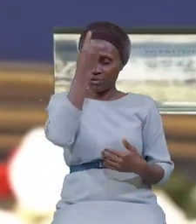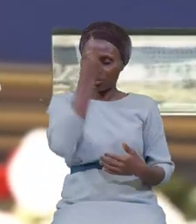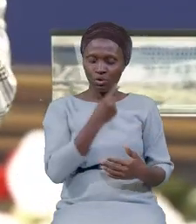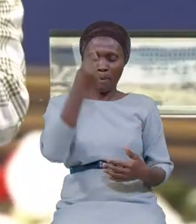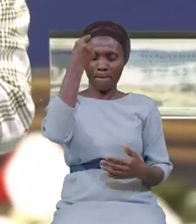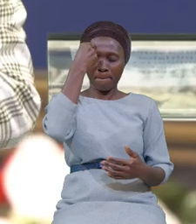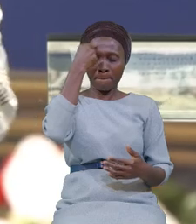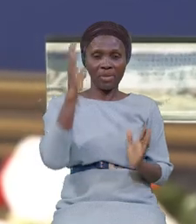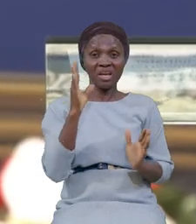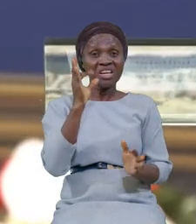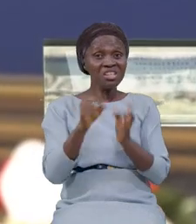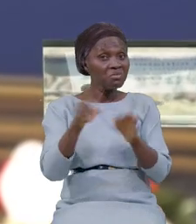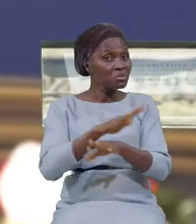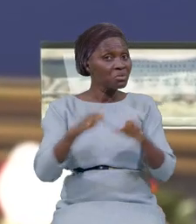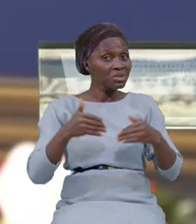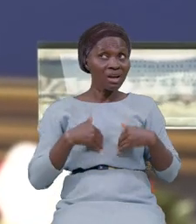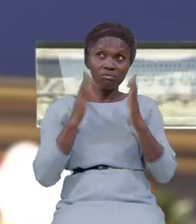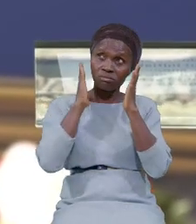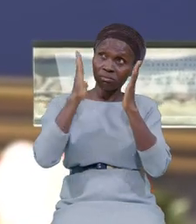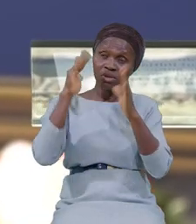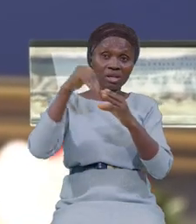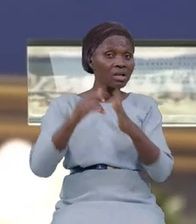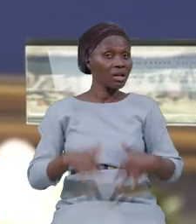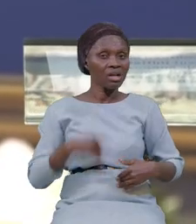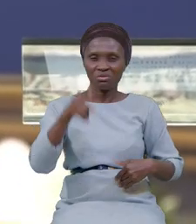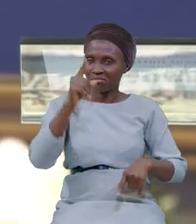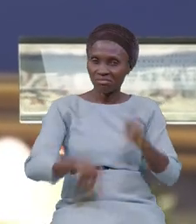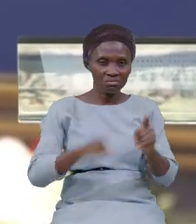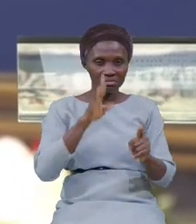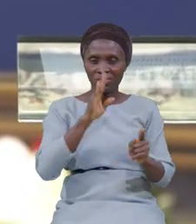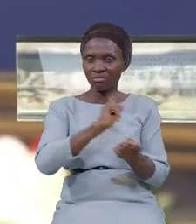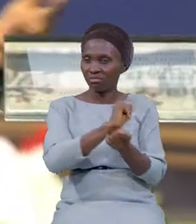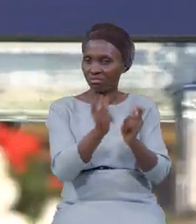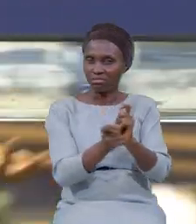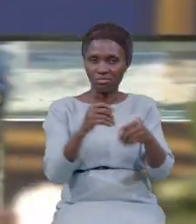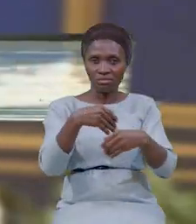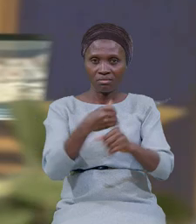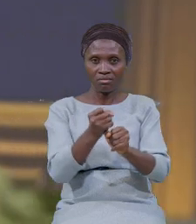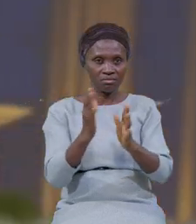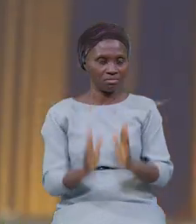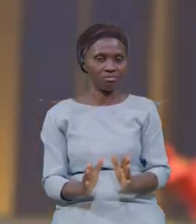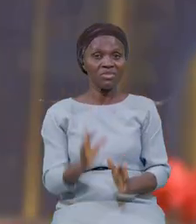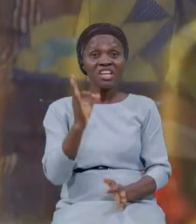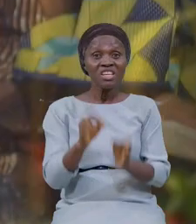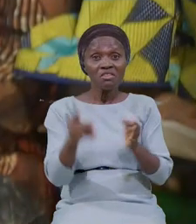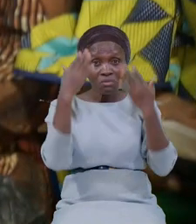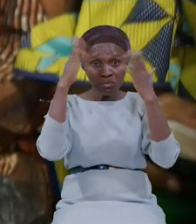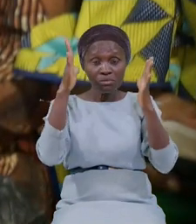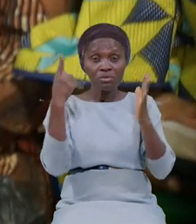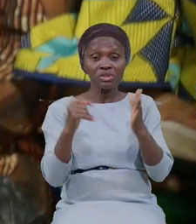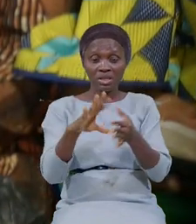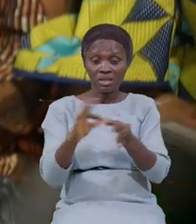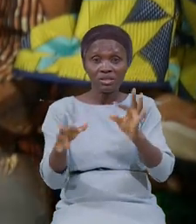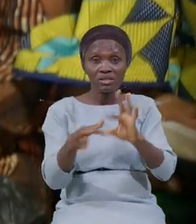not focused in life, you cannot be a change maker. If you don't know the history of the